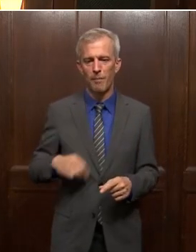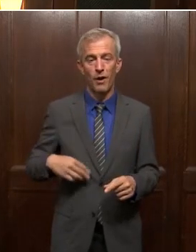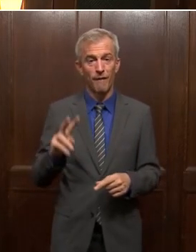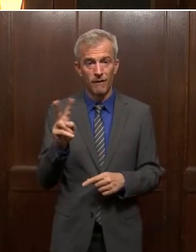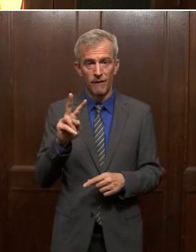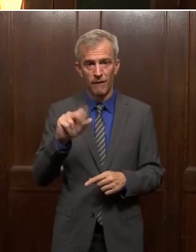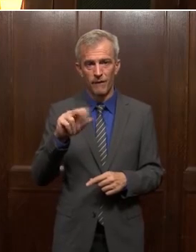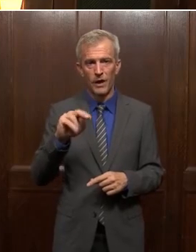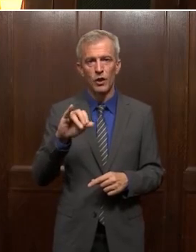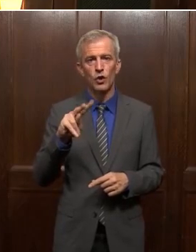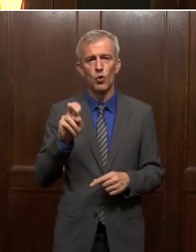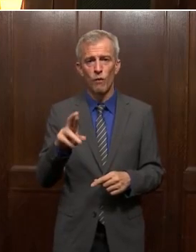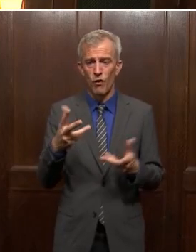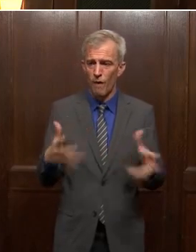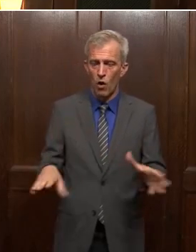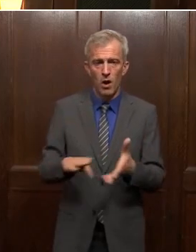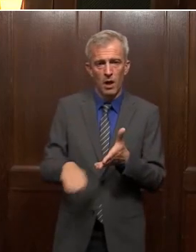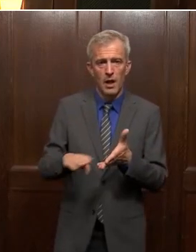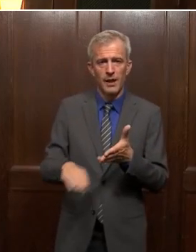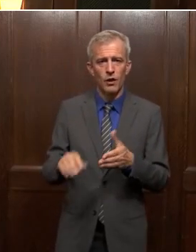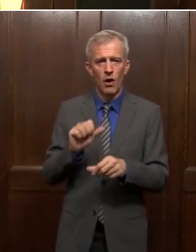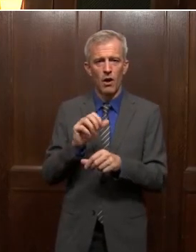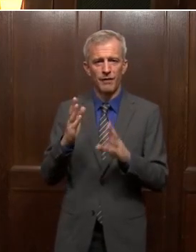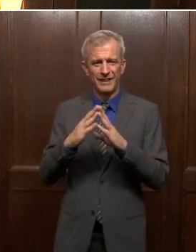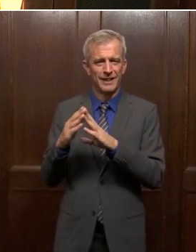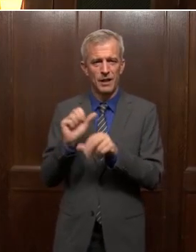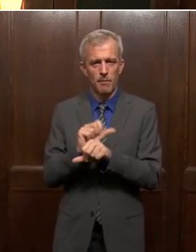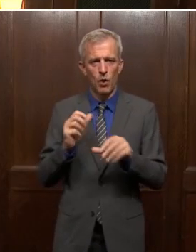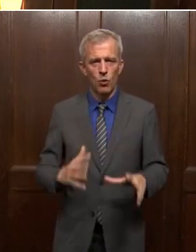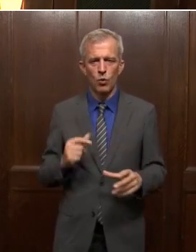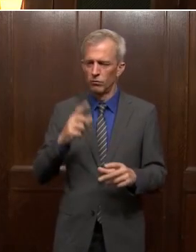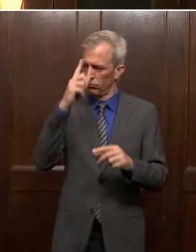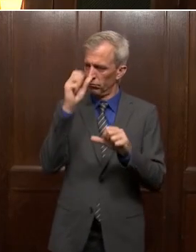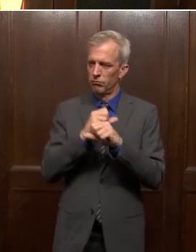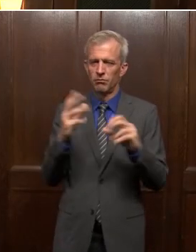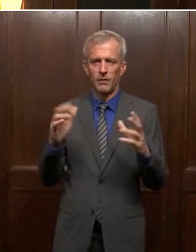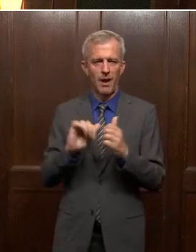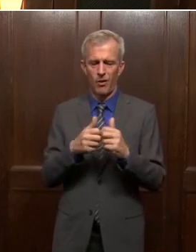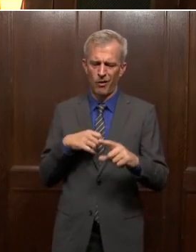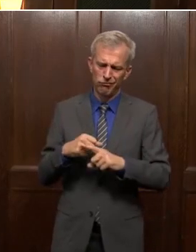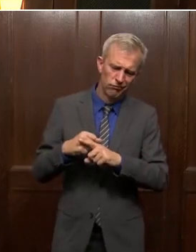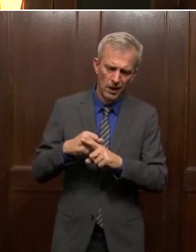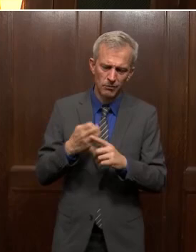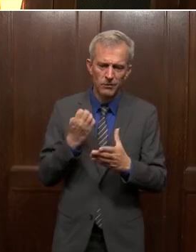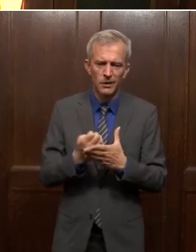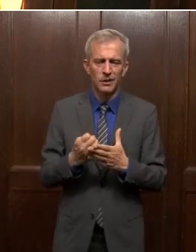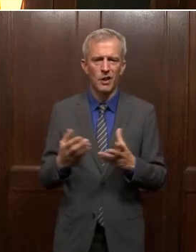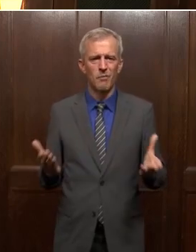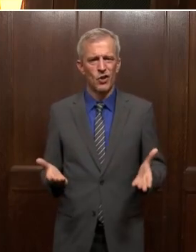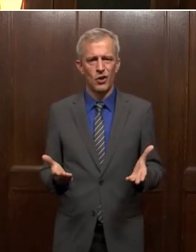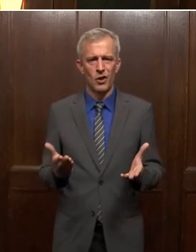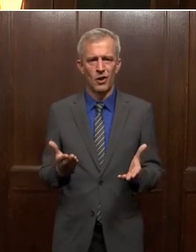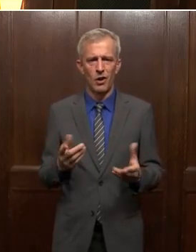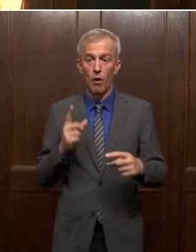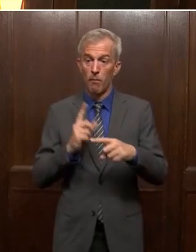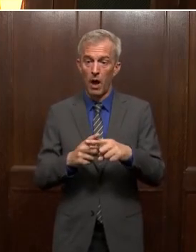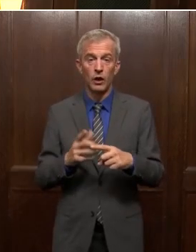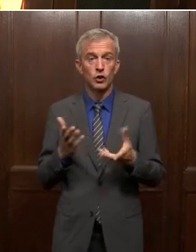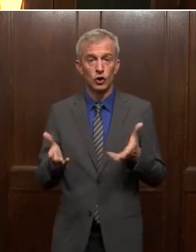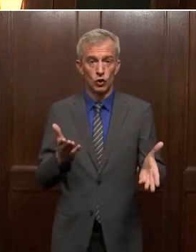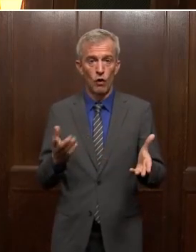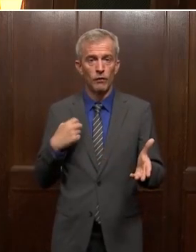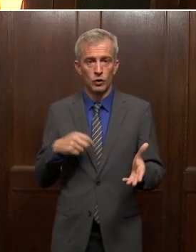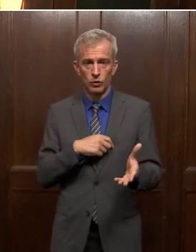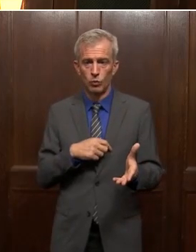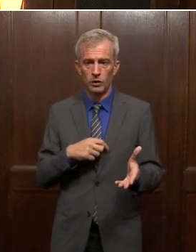off city employees. Think about what that would mean to the economy here locally, let alone to the city services that we depend on. So I'm